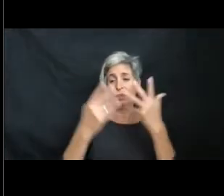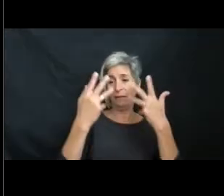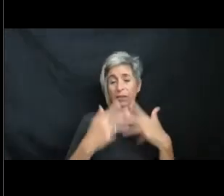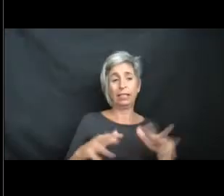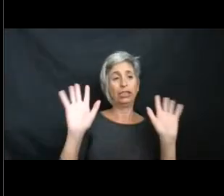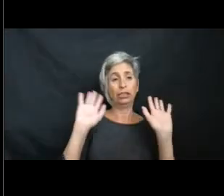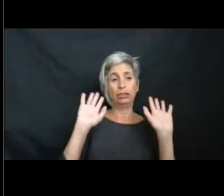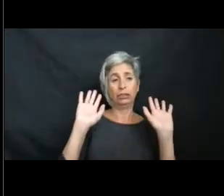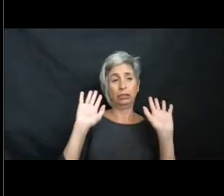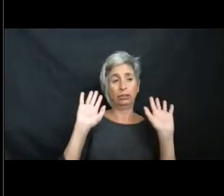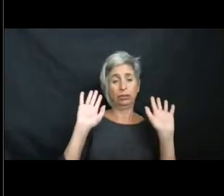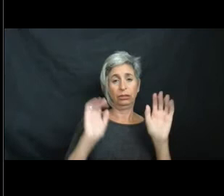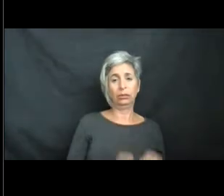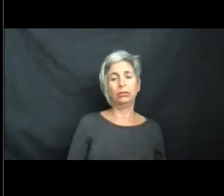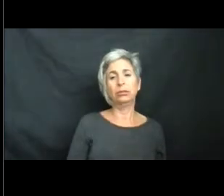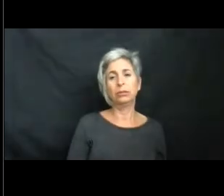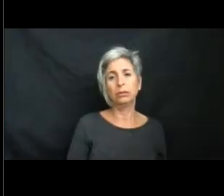final.